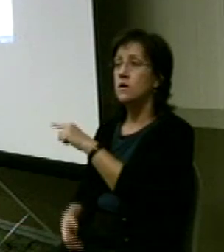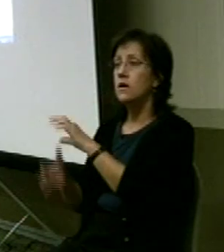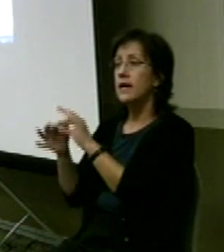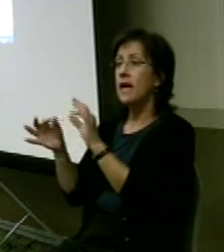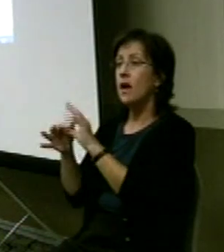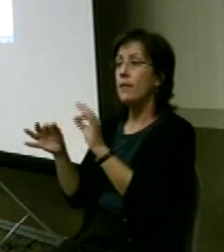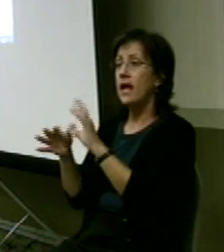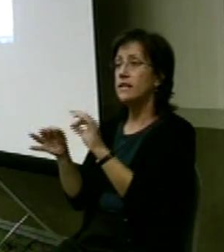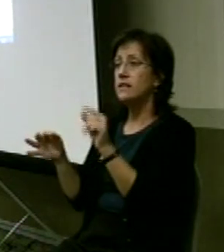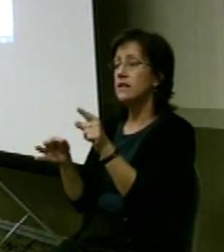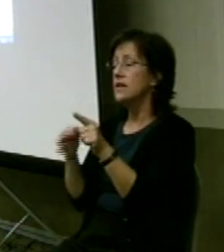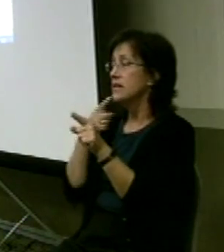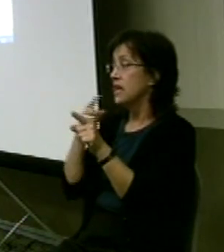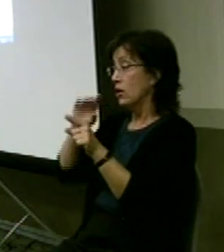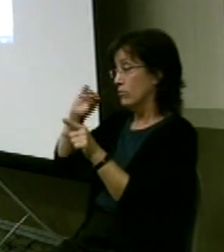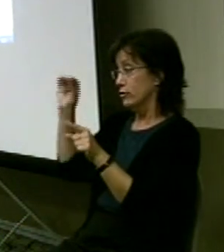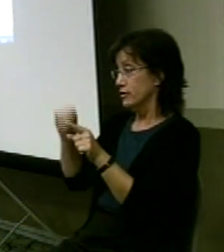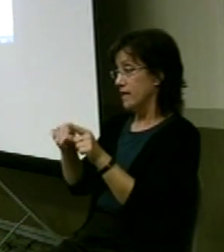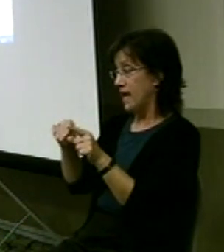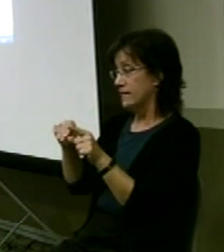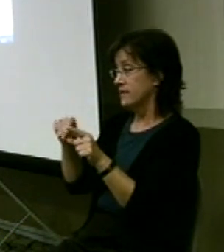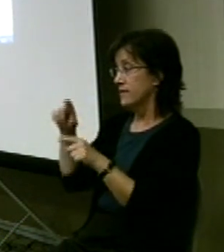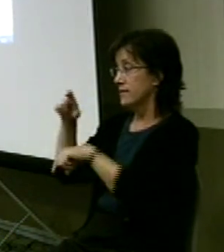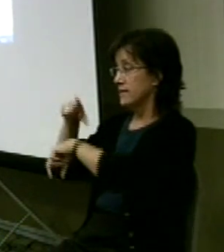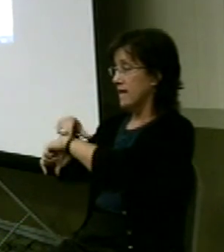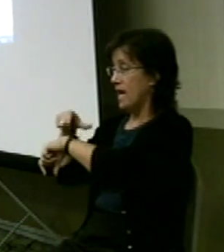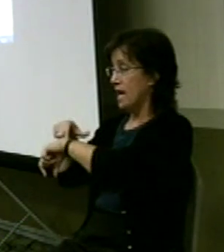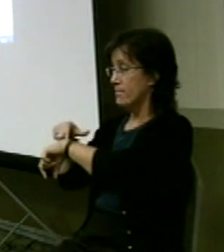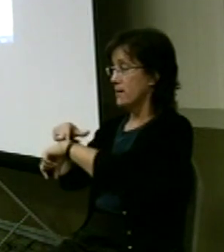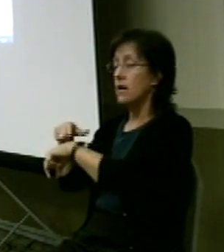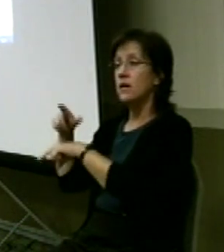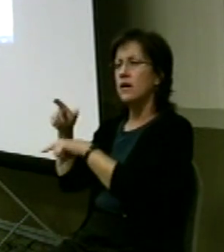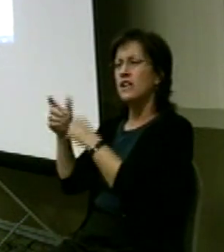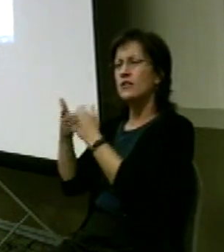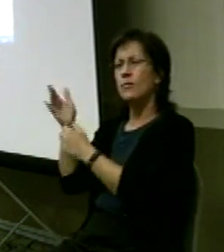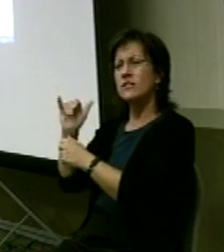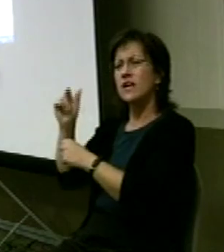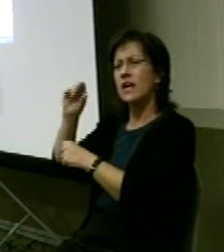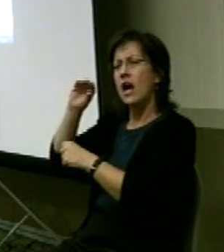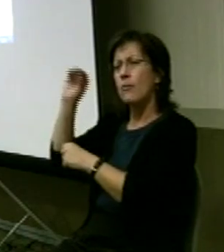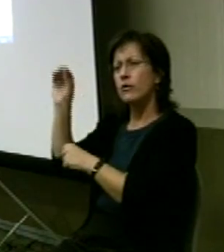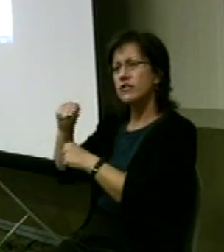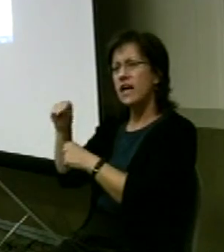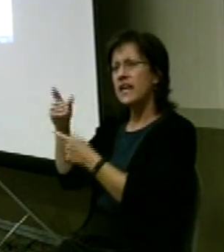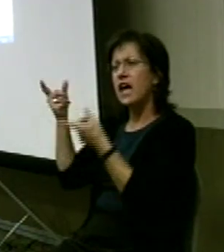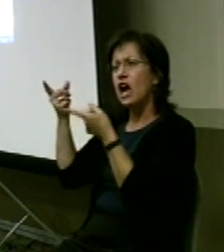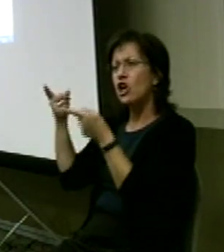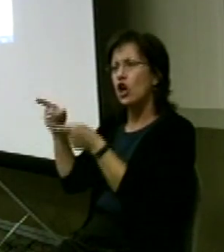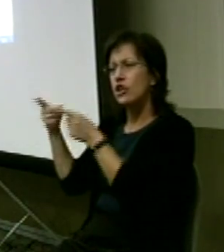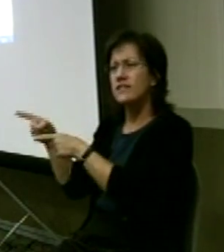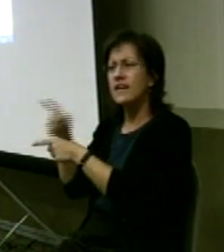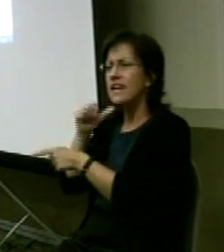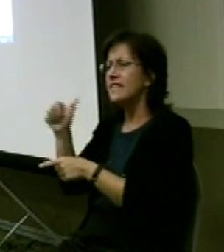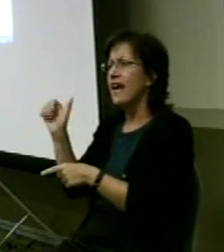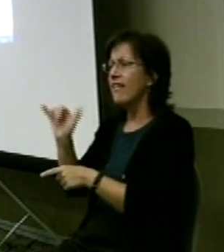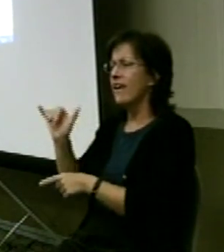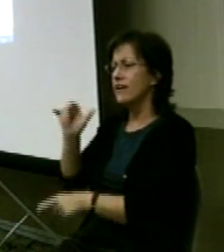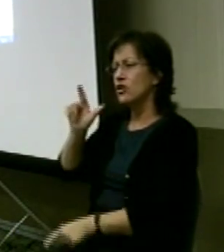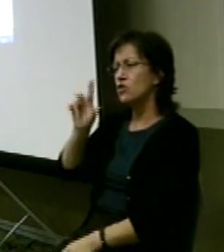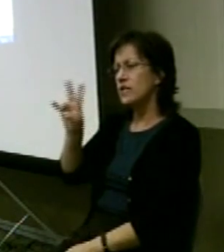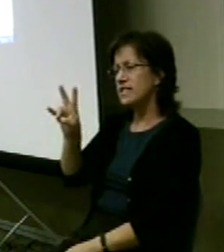And it should be right down on the bottom here. It says yours. It's kind of almost like percent occurrence, because it's not